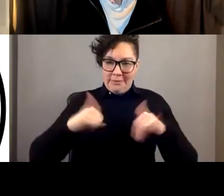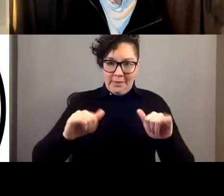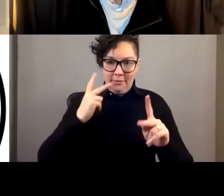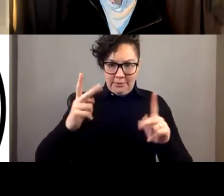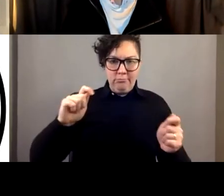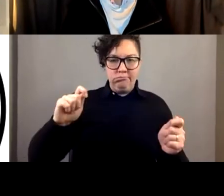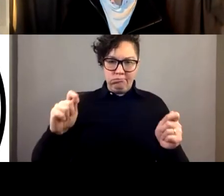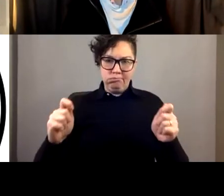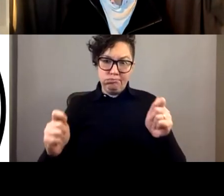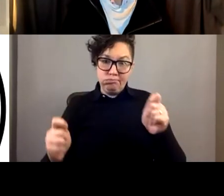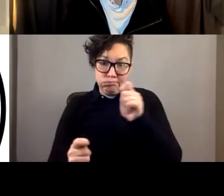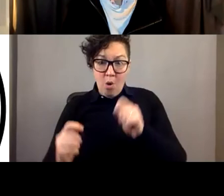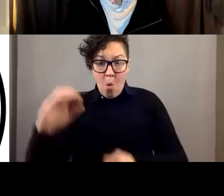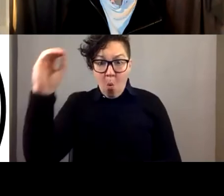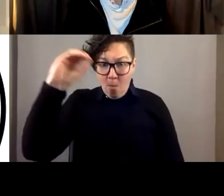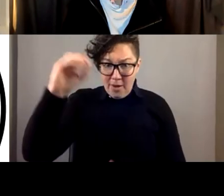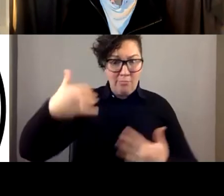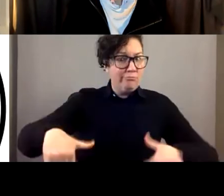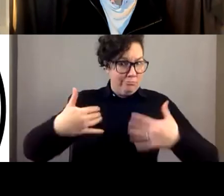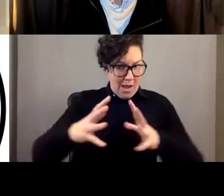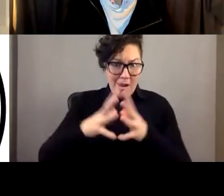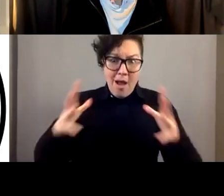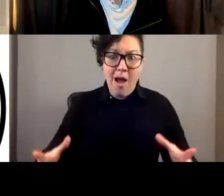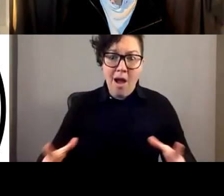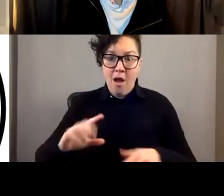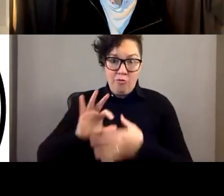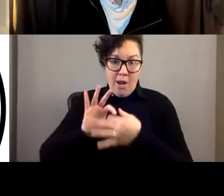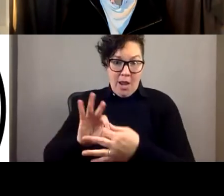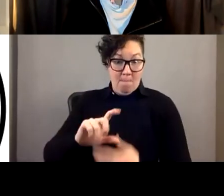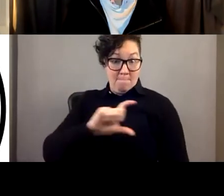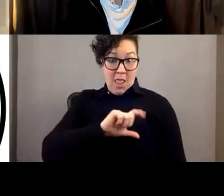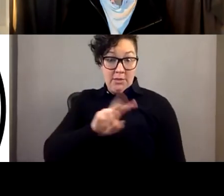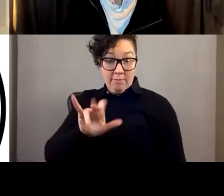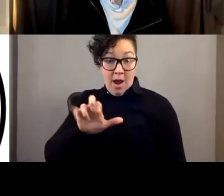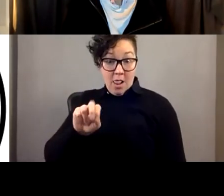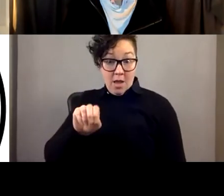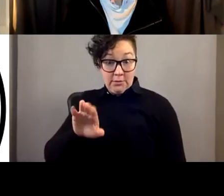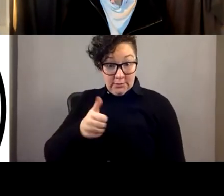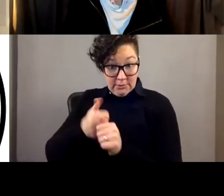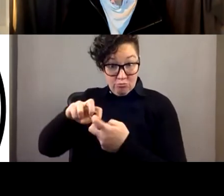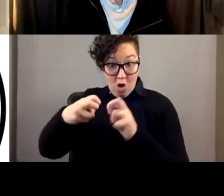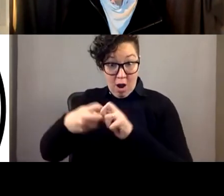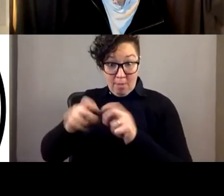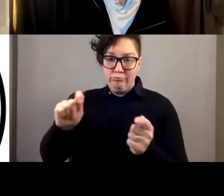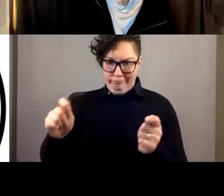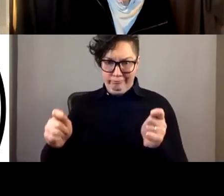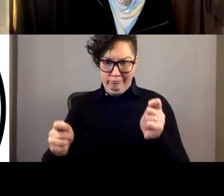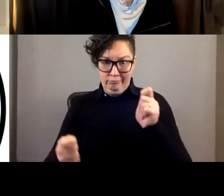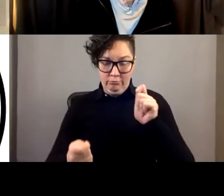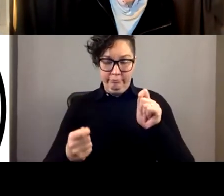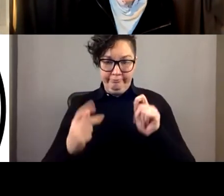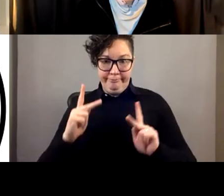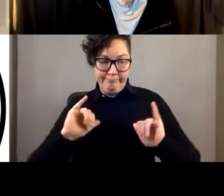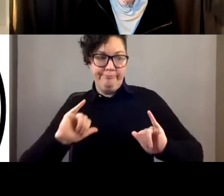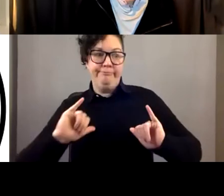police violence is a problem, you know, in under a decade. So, you know, those processes of coming to consensus or coming